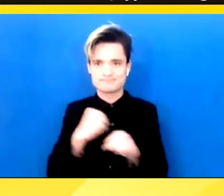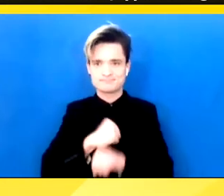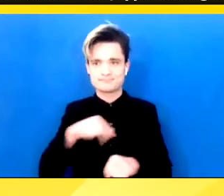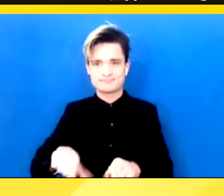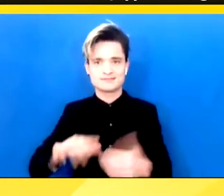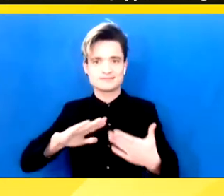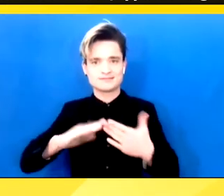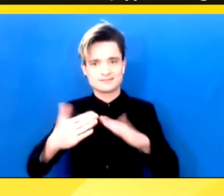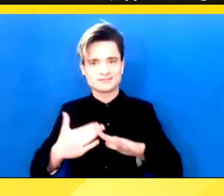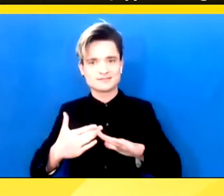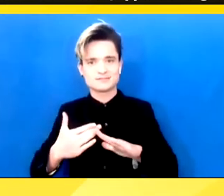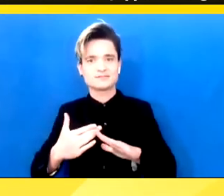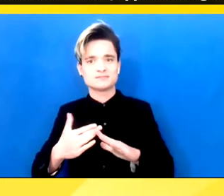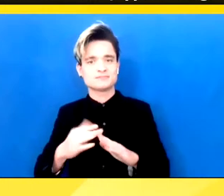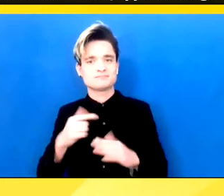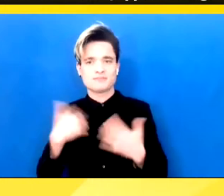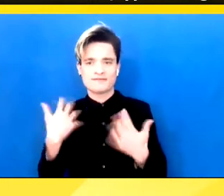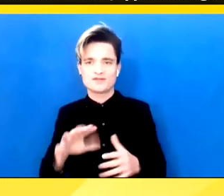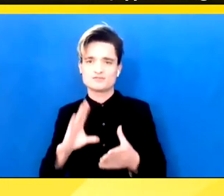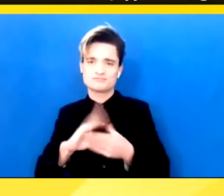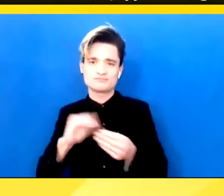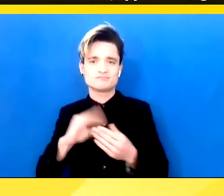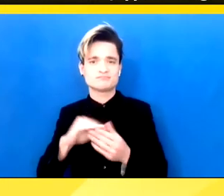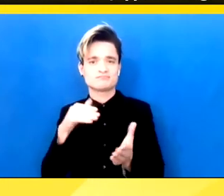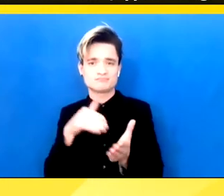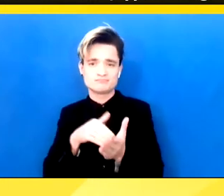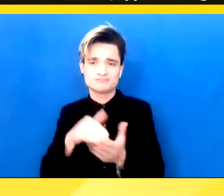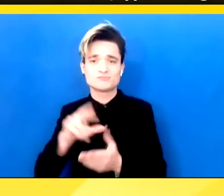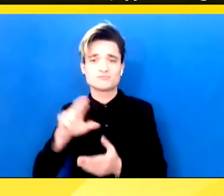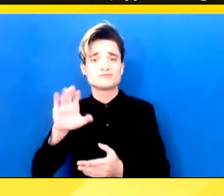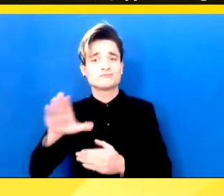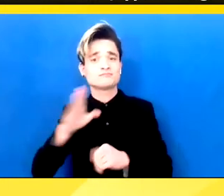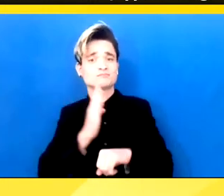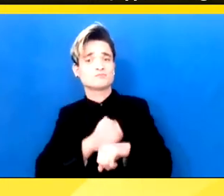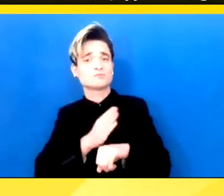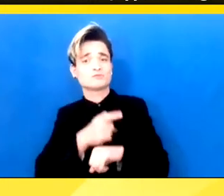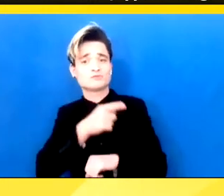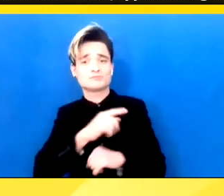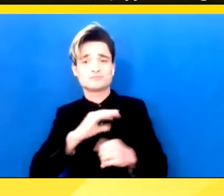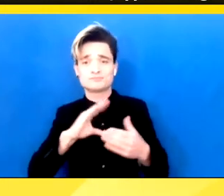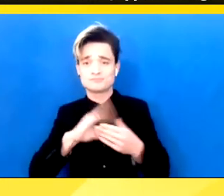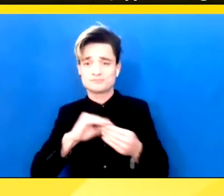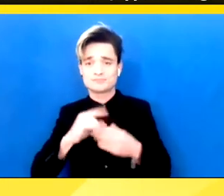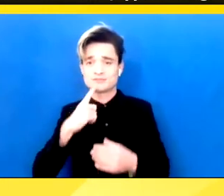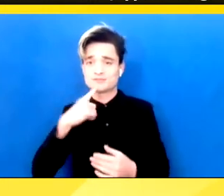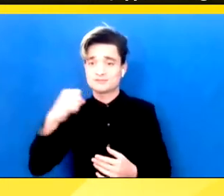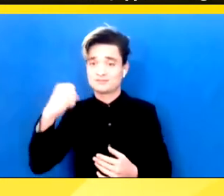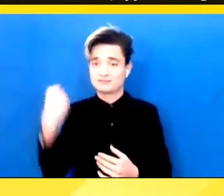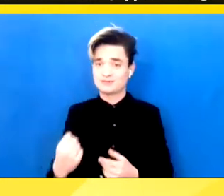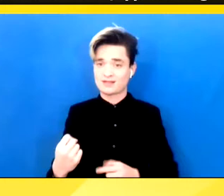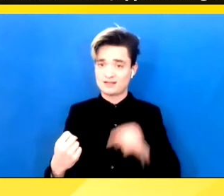and Reverend Barber essentially said the same thing. The South has been the place of so many divisions.